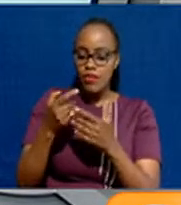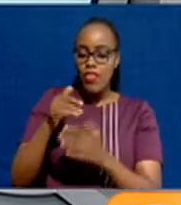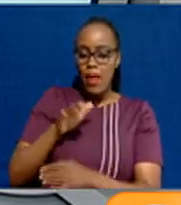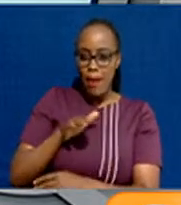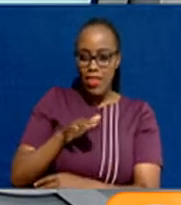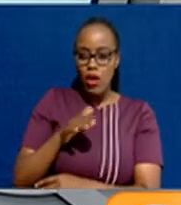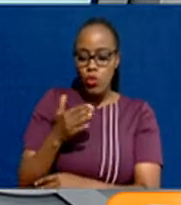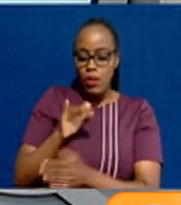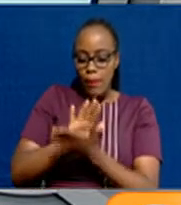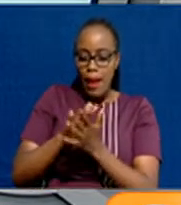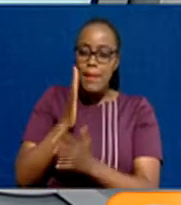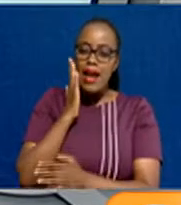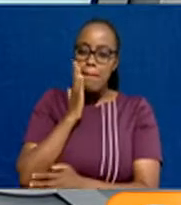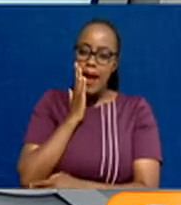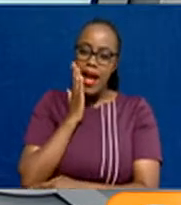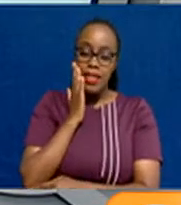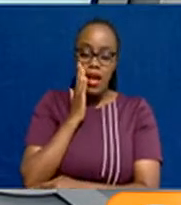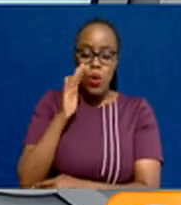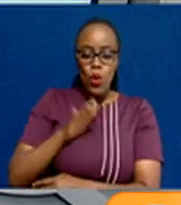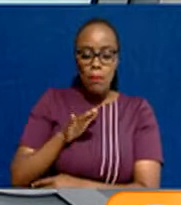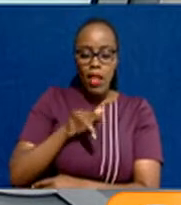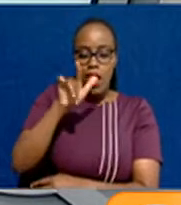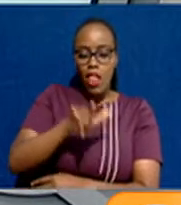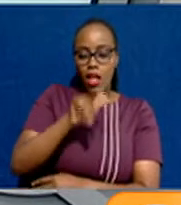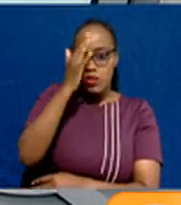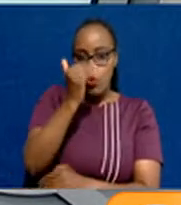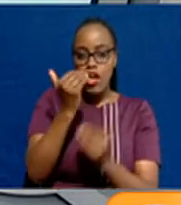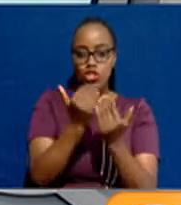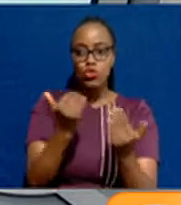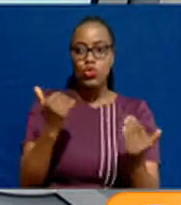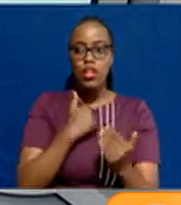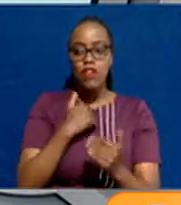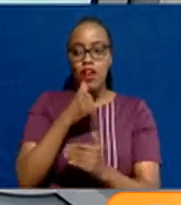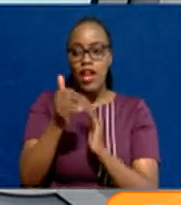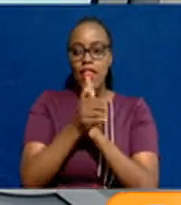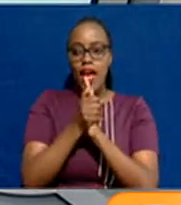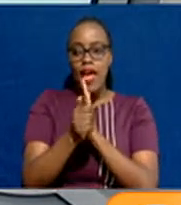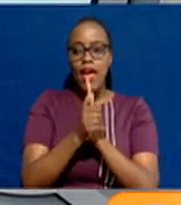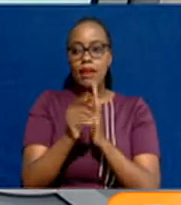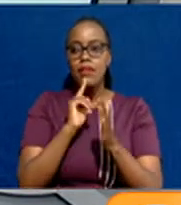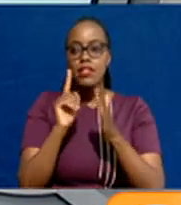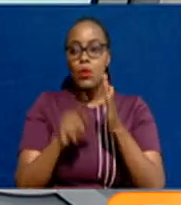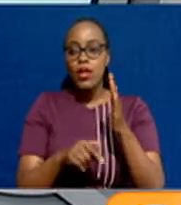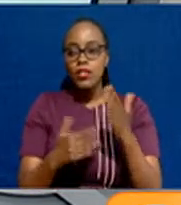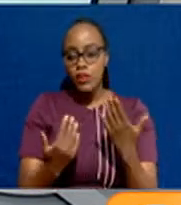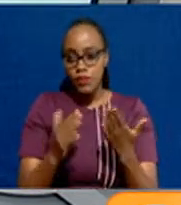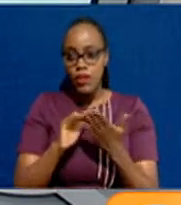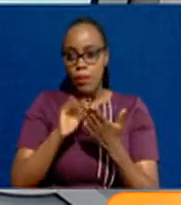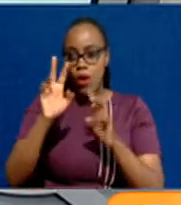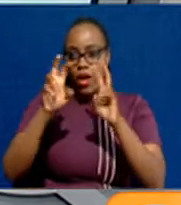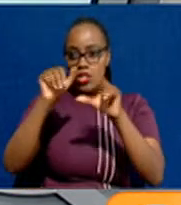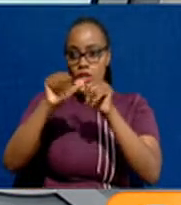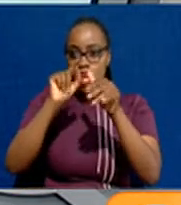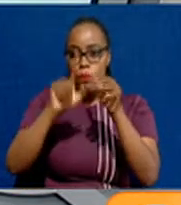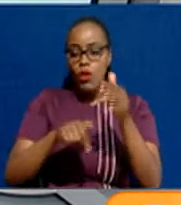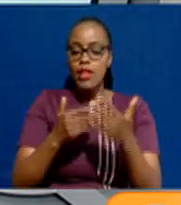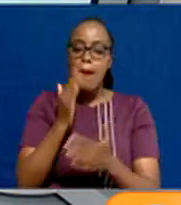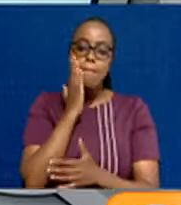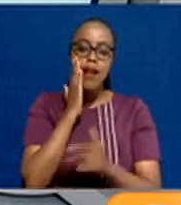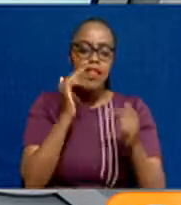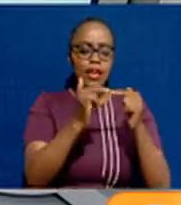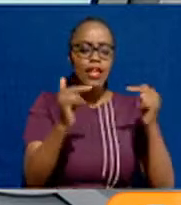it essentially says women earn less because they have children. I heard an expert put it this way, that it's more an issue of mothers